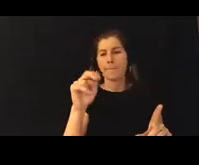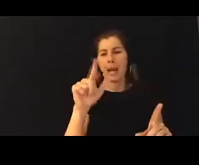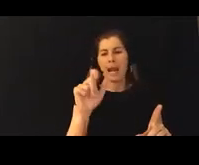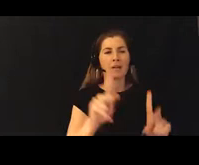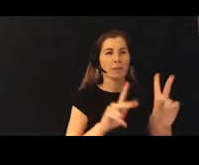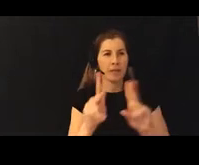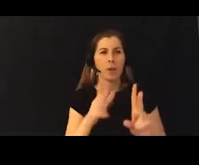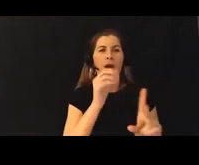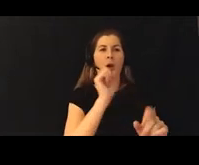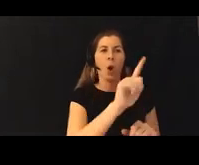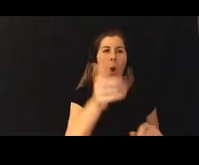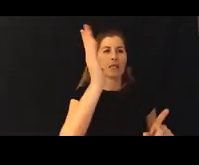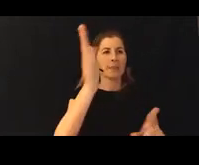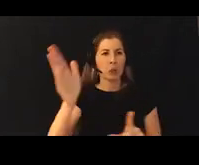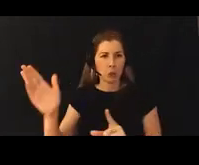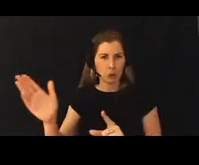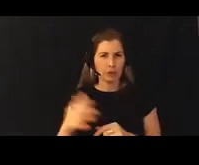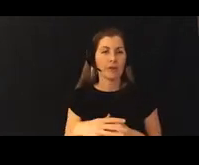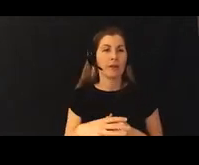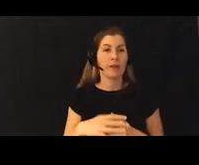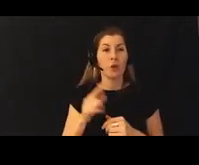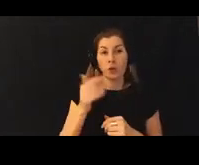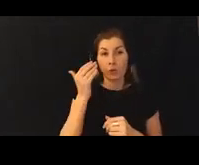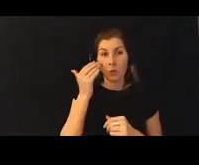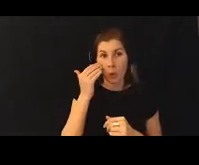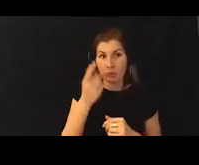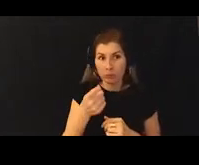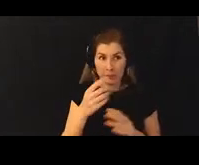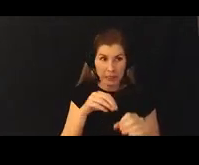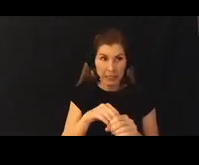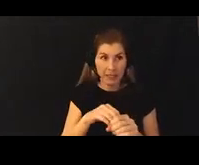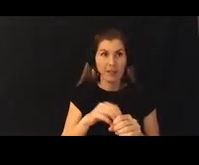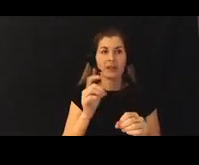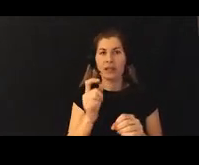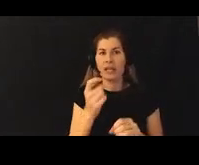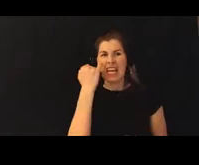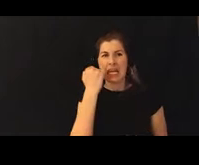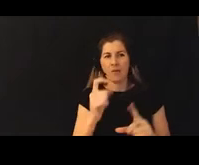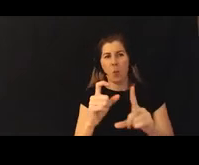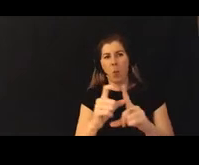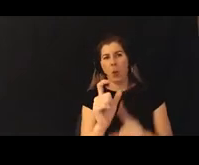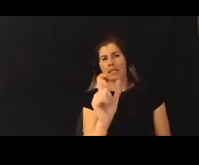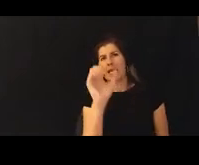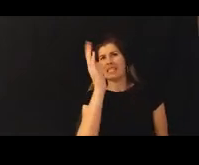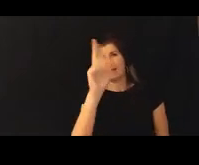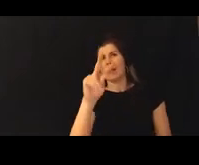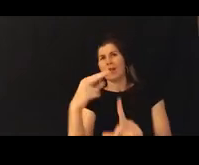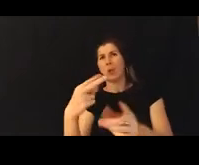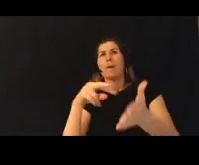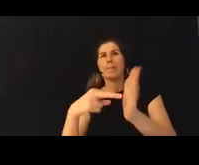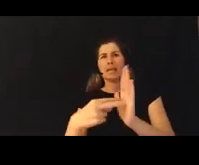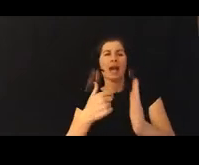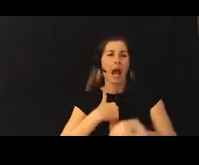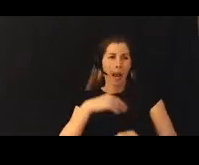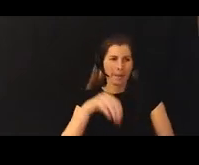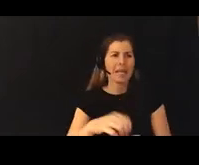all the speakers today. The way you know you're in gallery view is if it actually says speaker view, because that's telling you what you want to go to, not